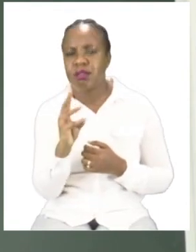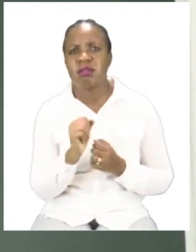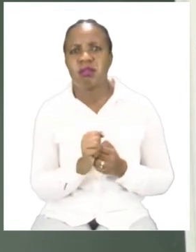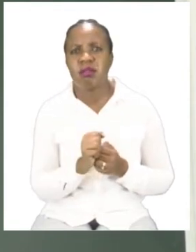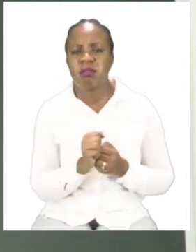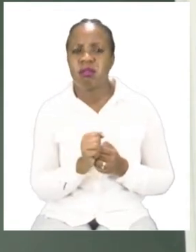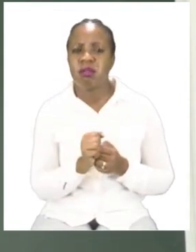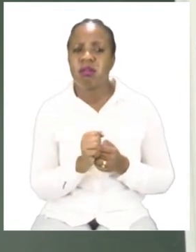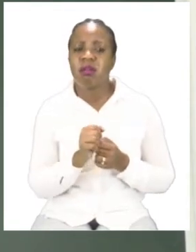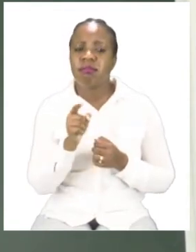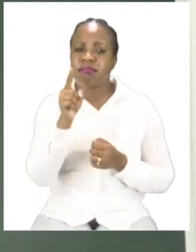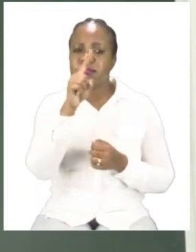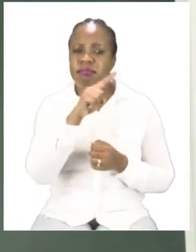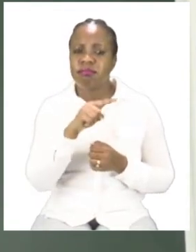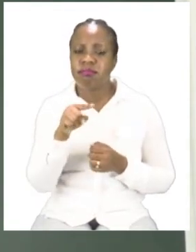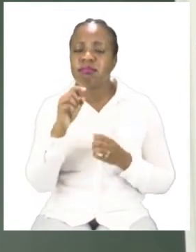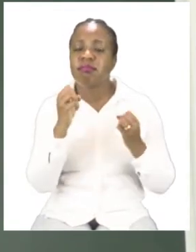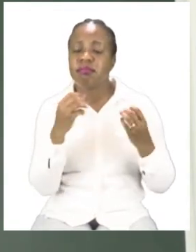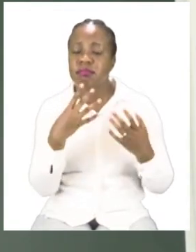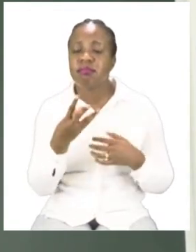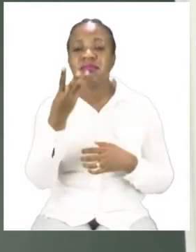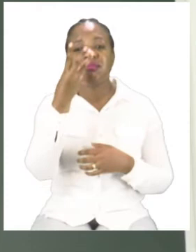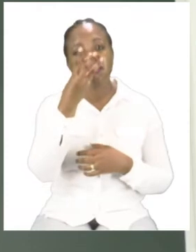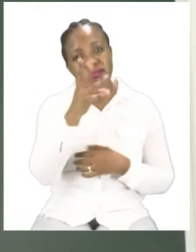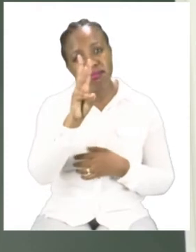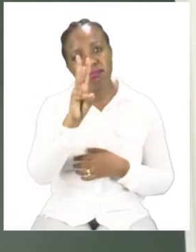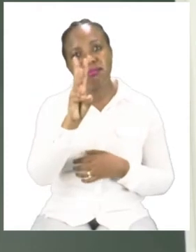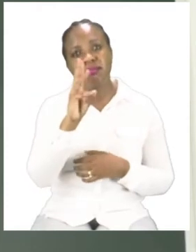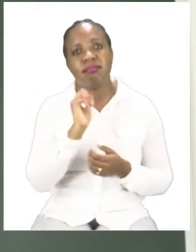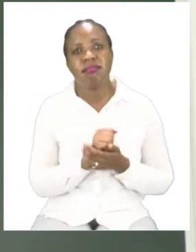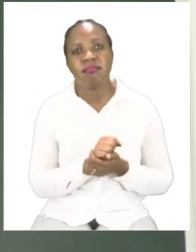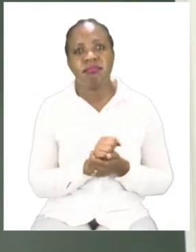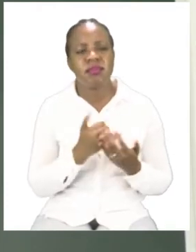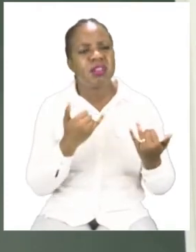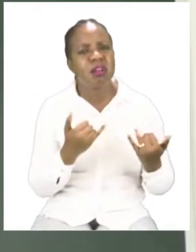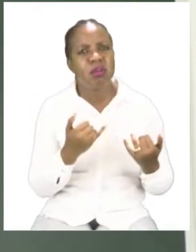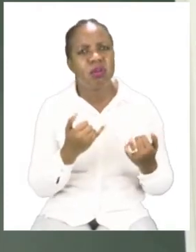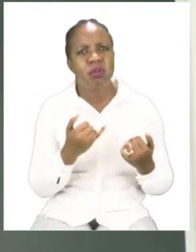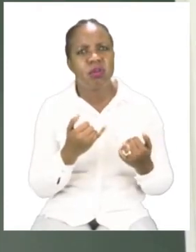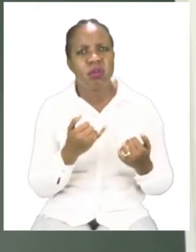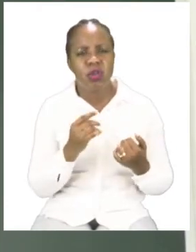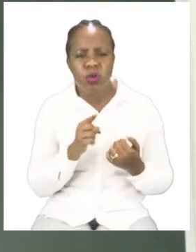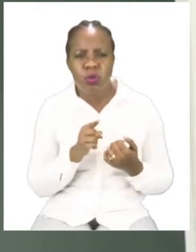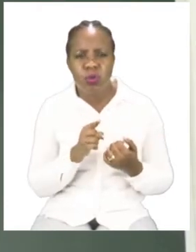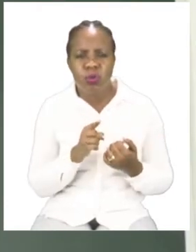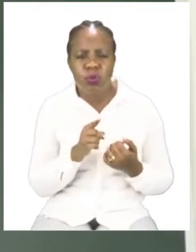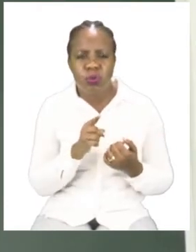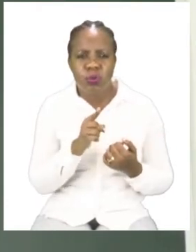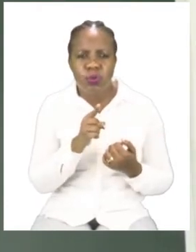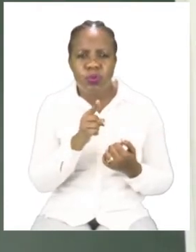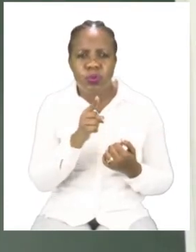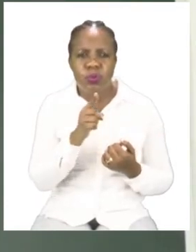that means we have 6 circles. So what we're going to do is we're going to go where we can see the